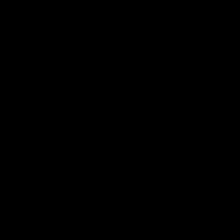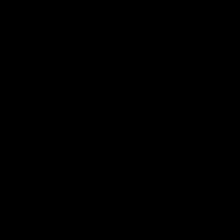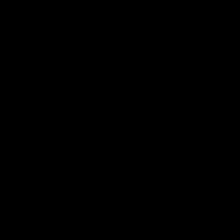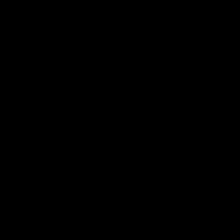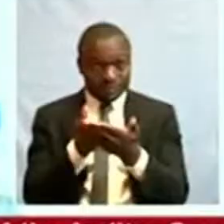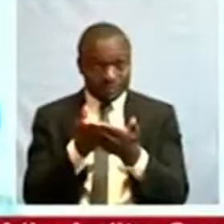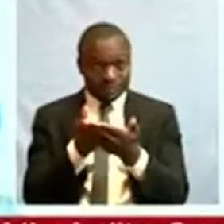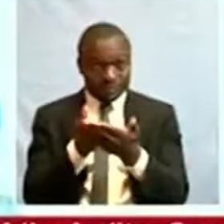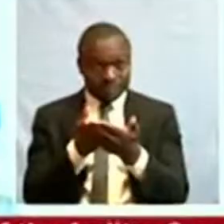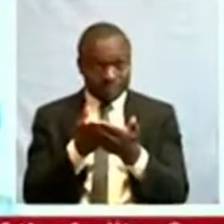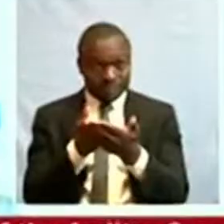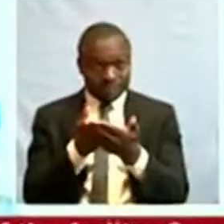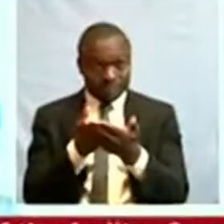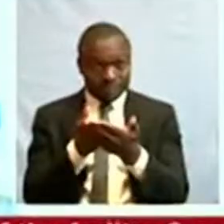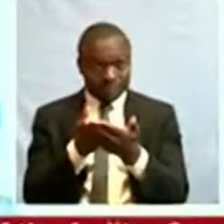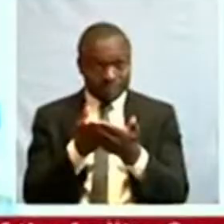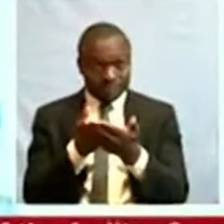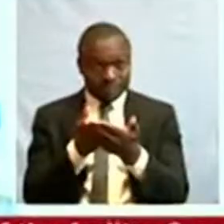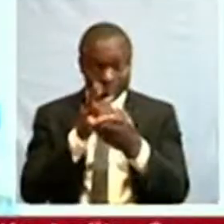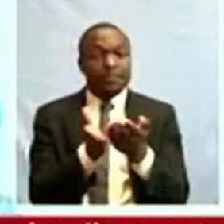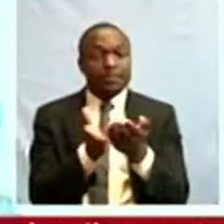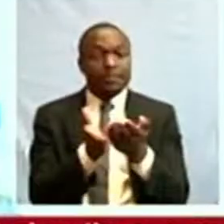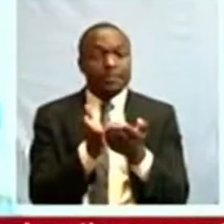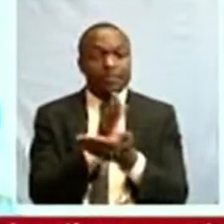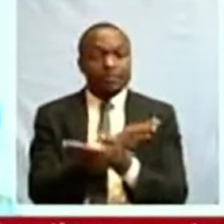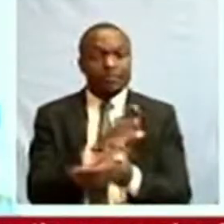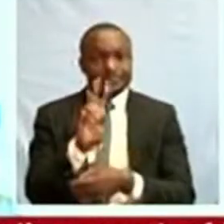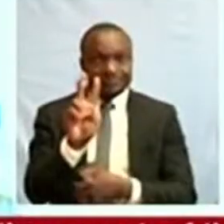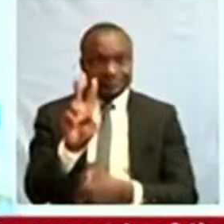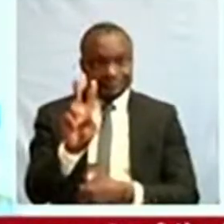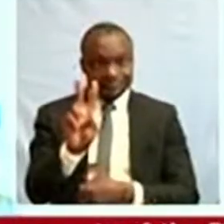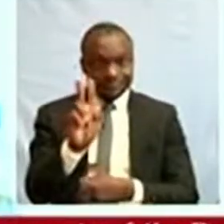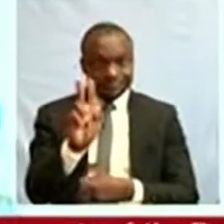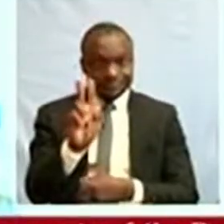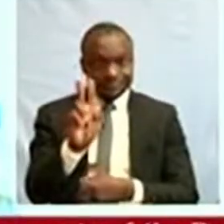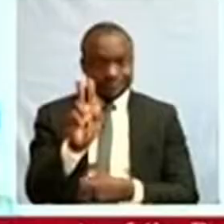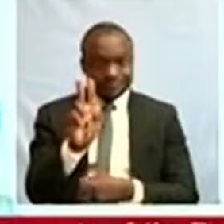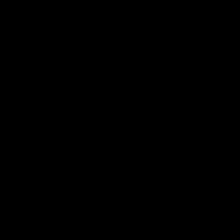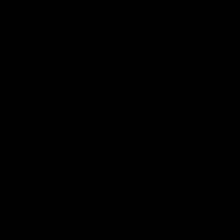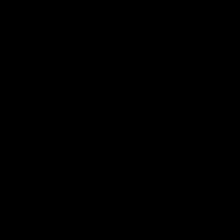Very Honorable Chair, page 2, we submit